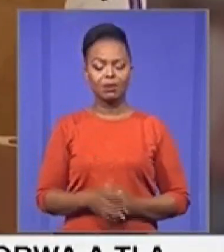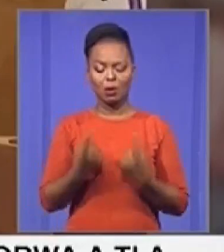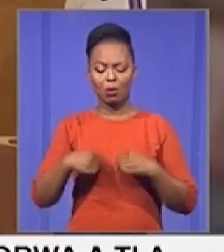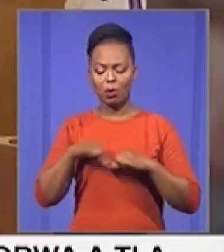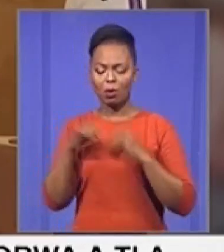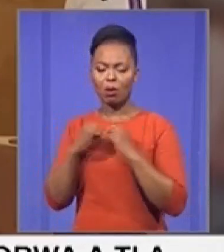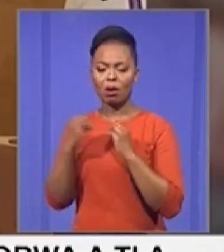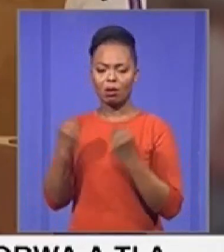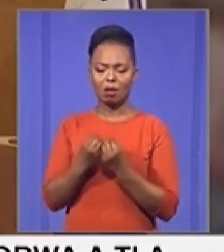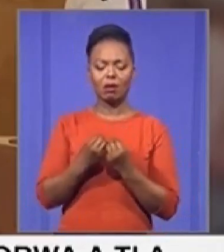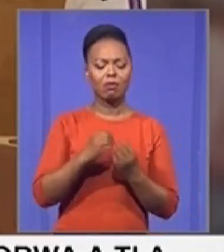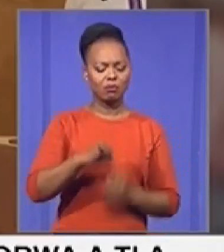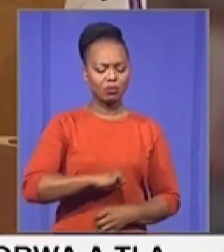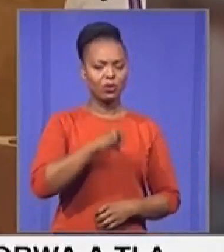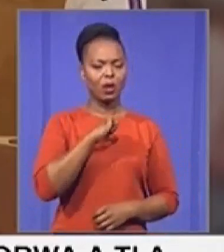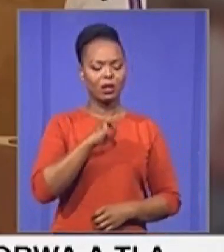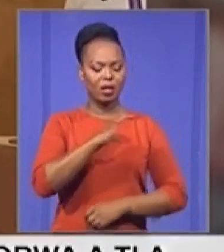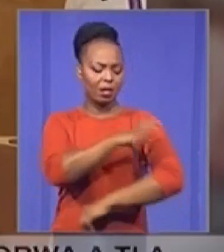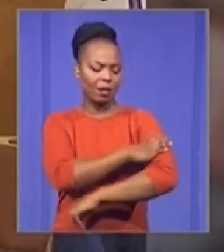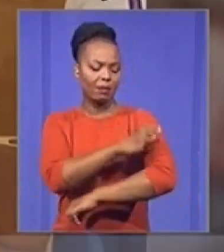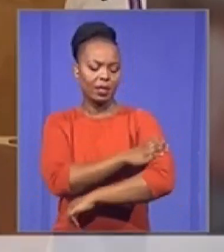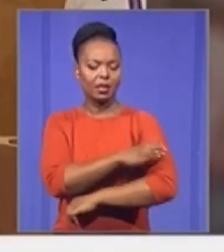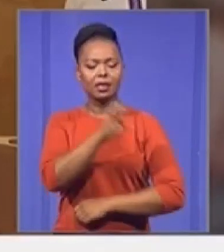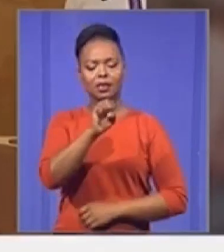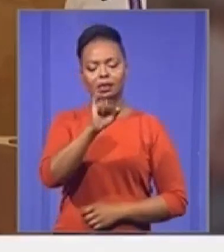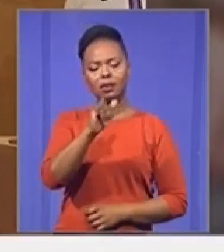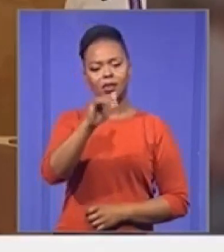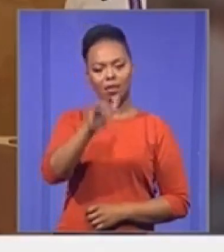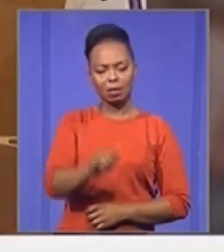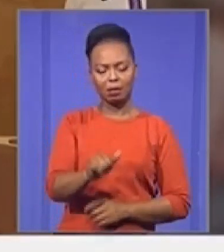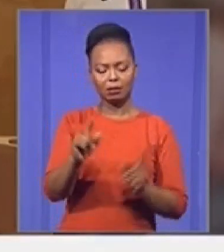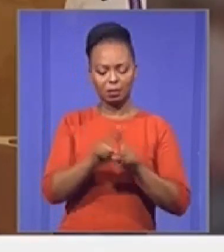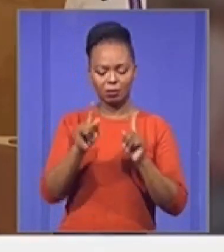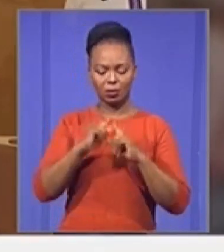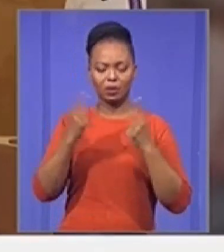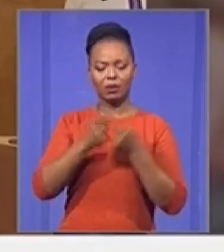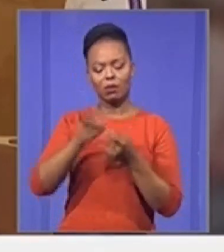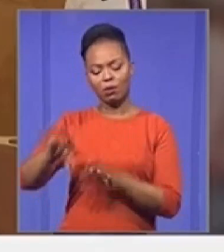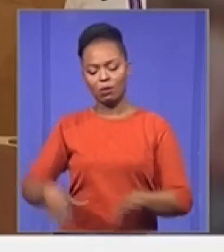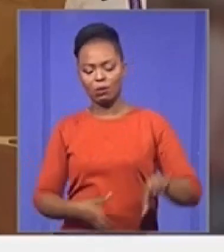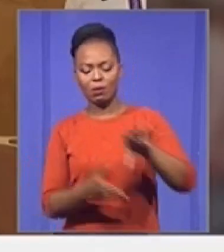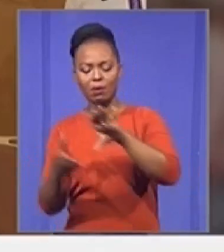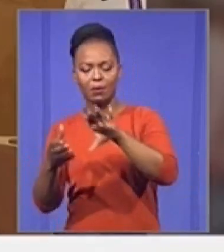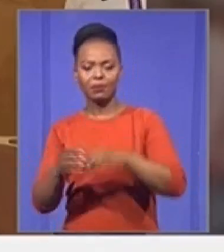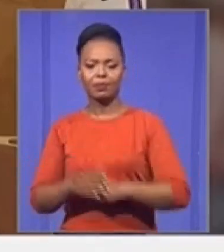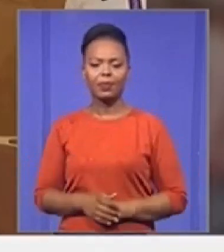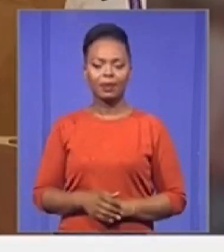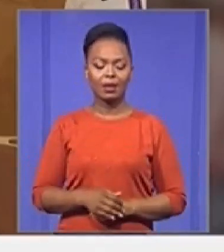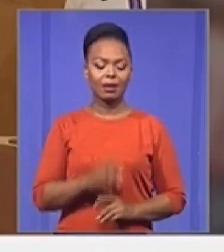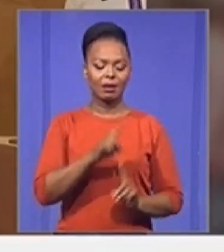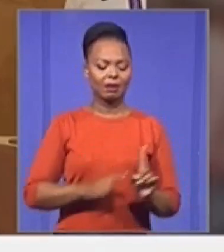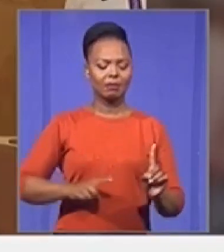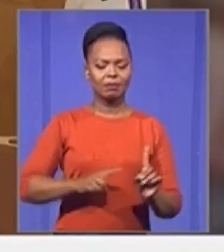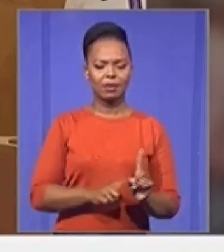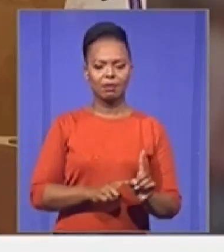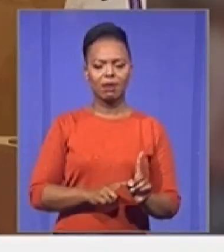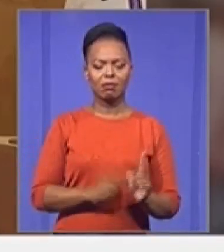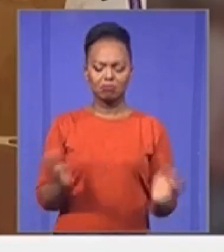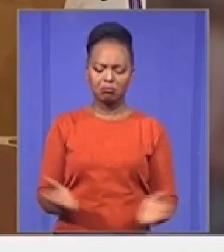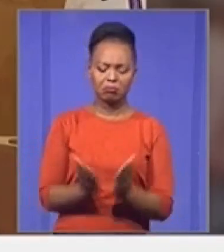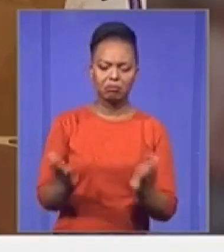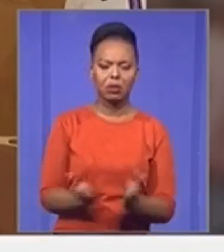proud of our captain Siya and his achievements in rugby. He is a beacon of hope for thousands of young